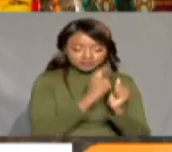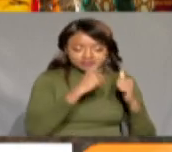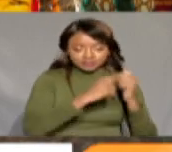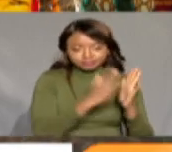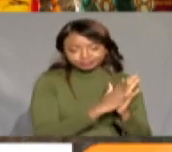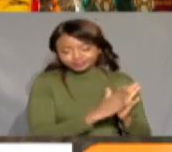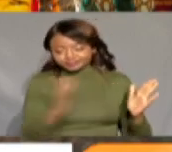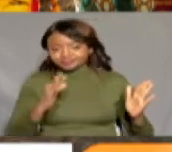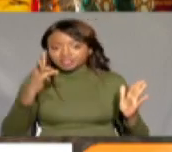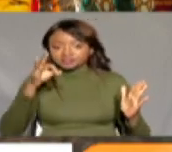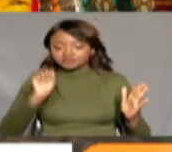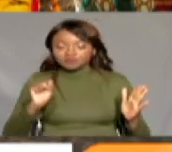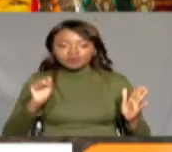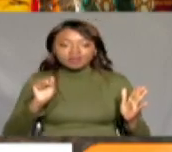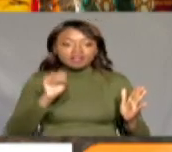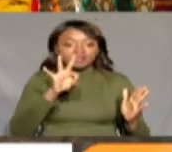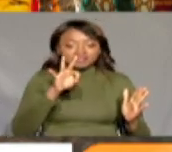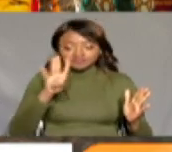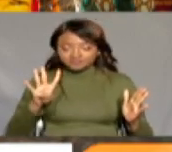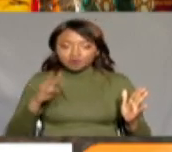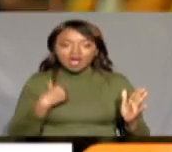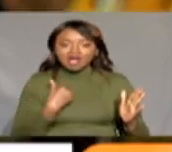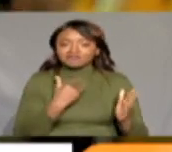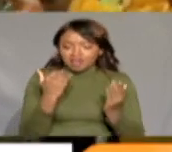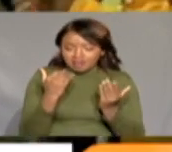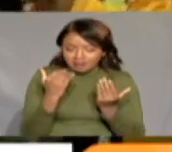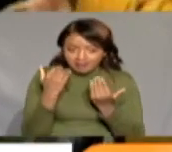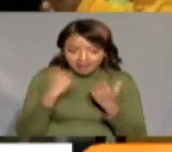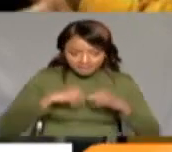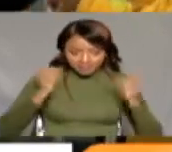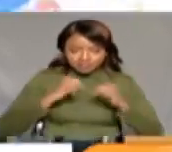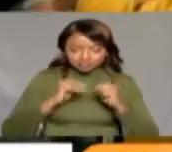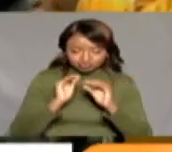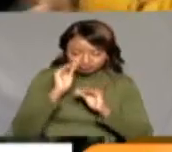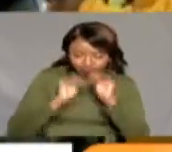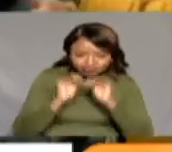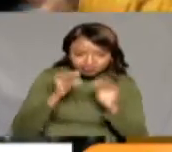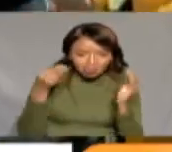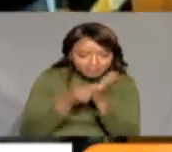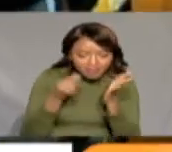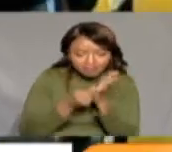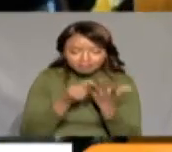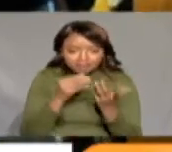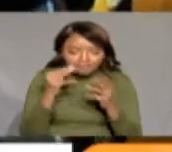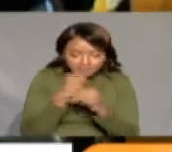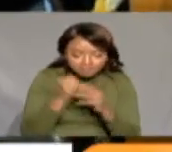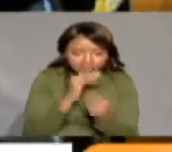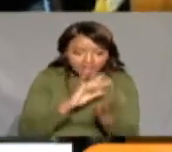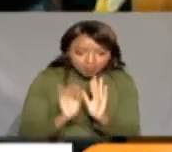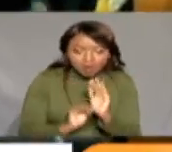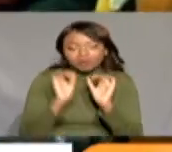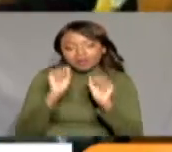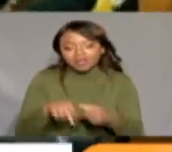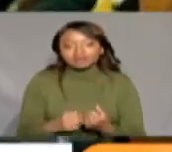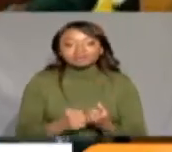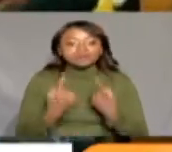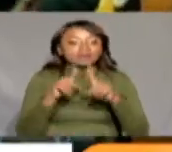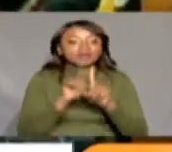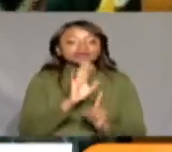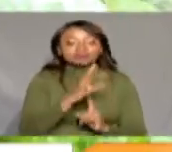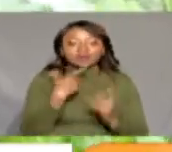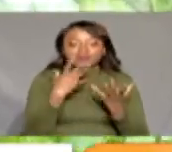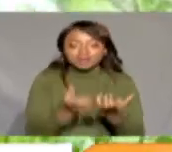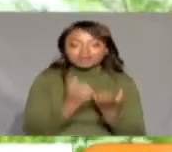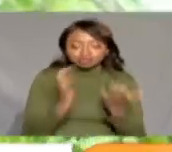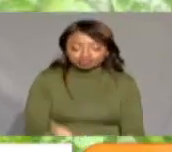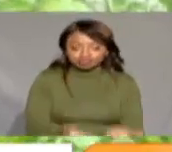34 years have ability to compute simple interest rates. The report recommends a number of measures to improve funding to